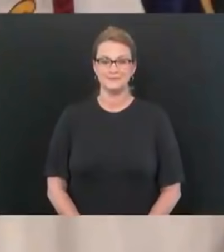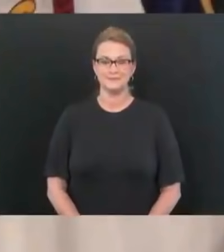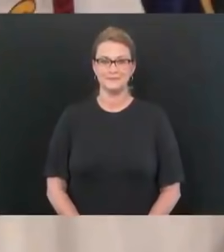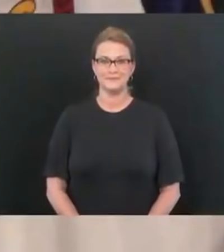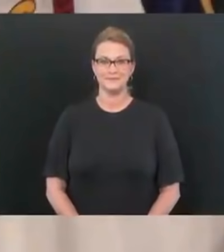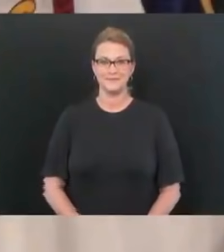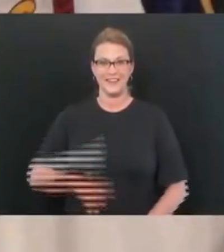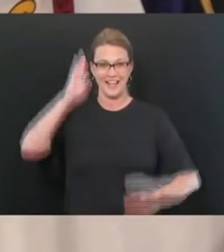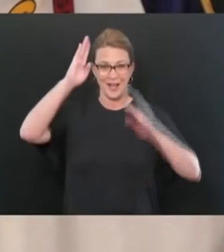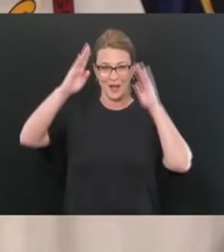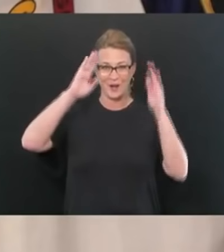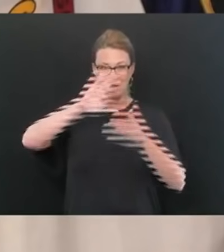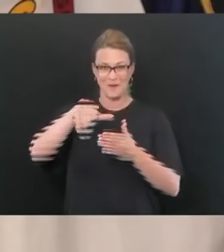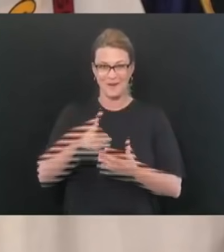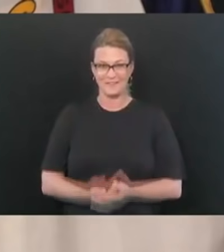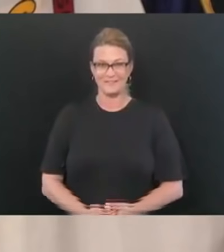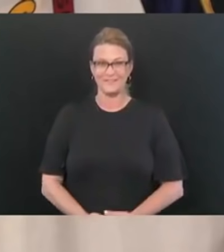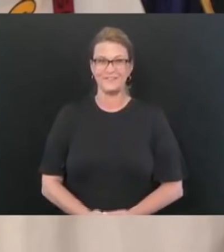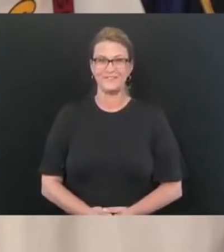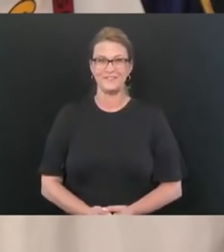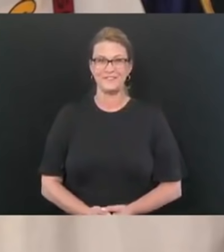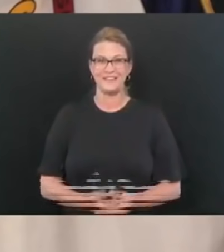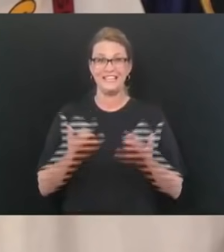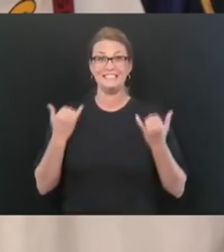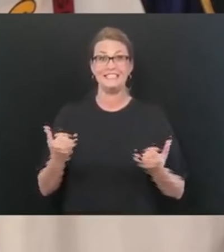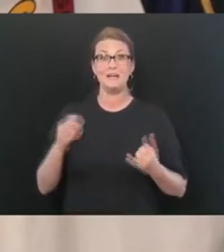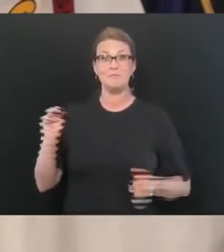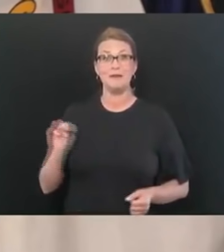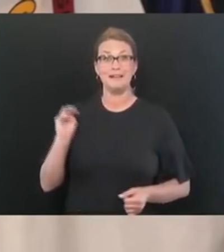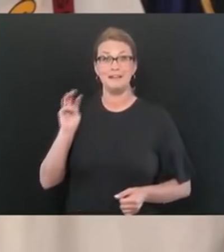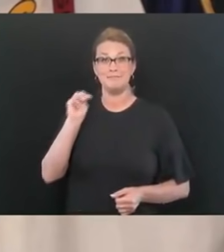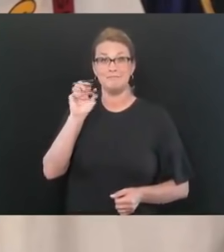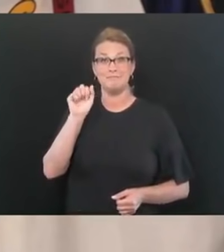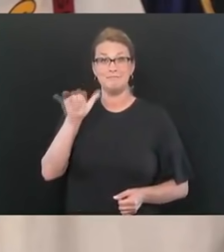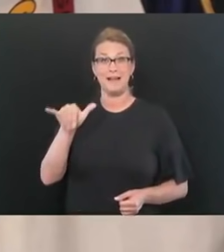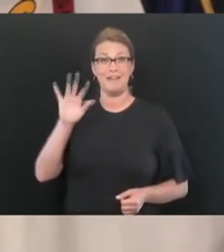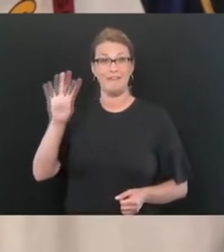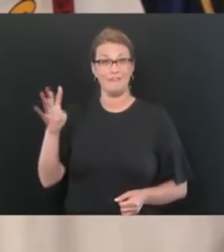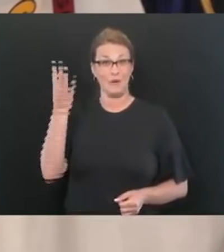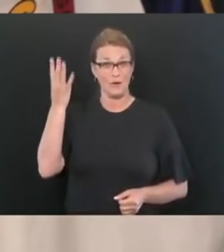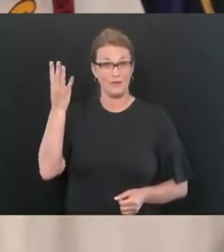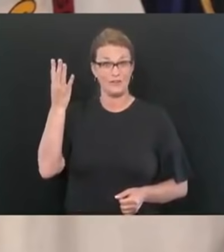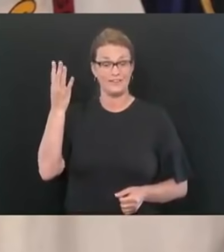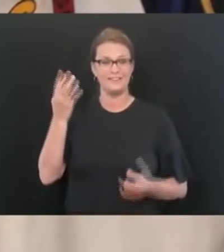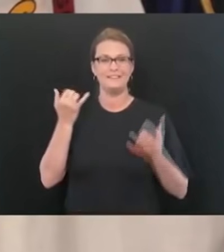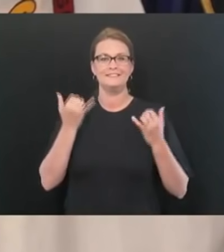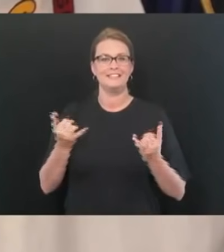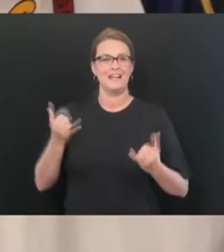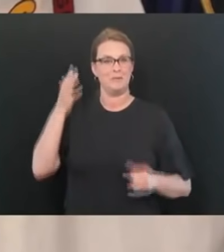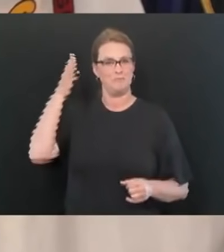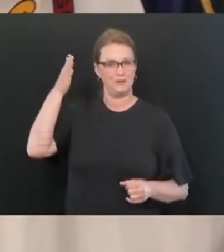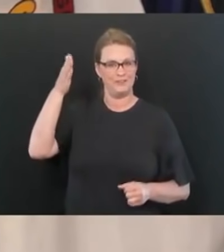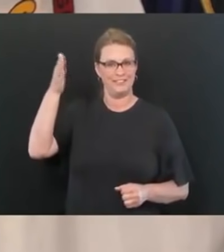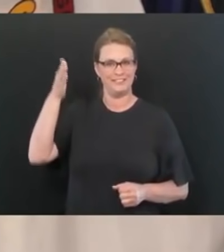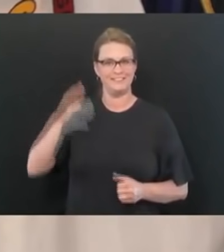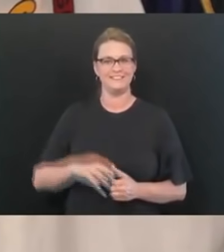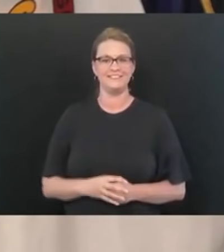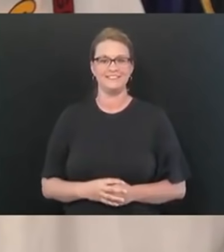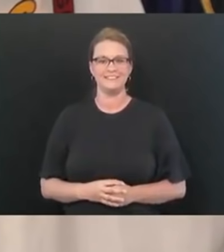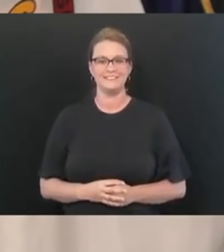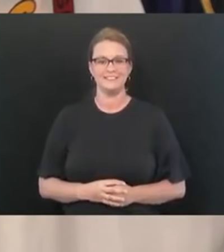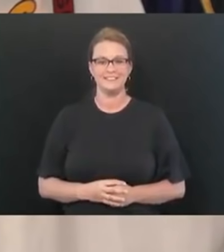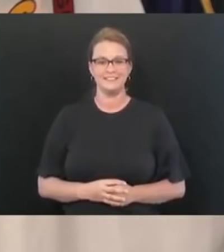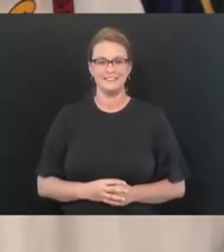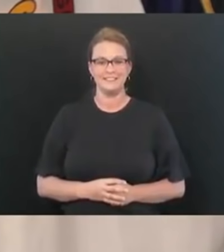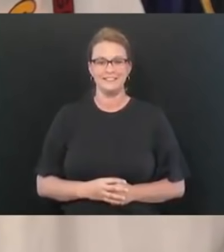Hello, everyone. It's Monday, May the 4th, and this is our briefing today.